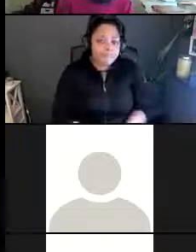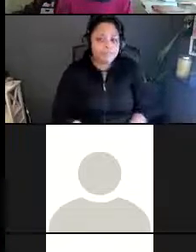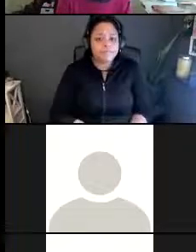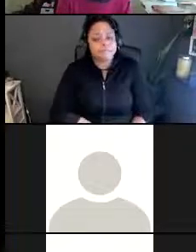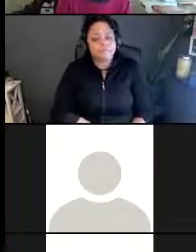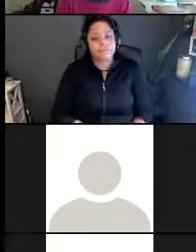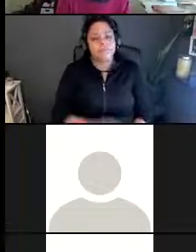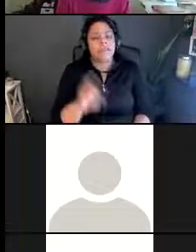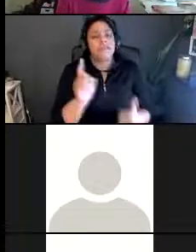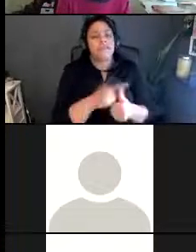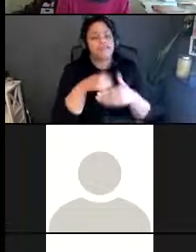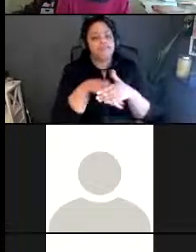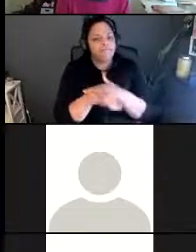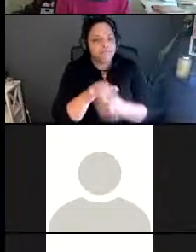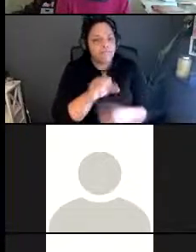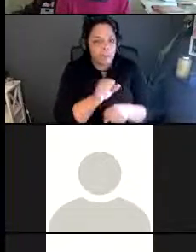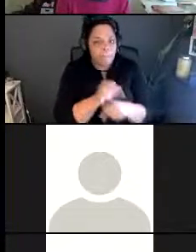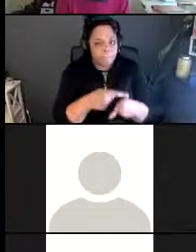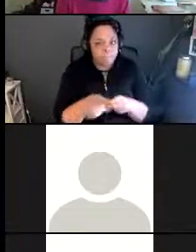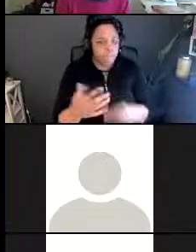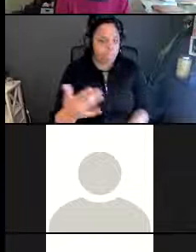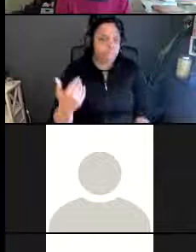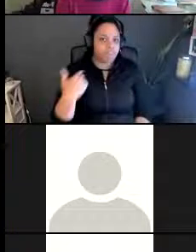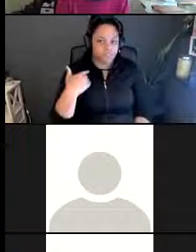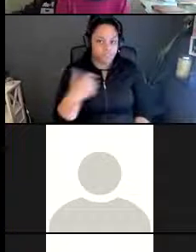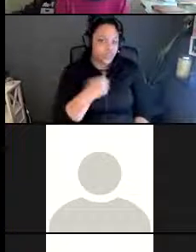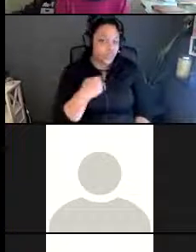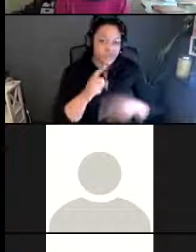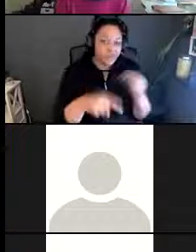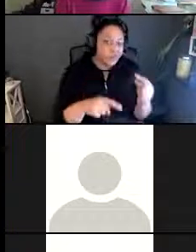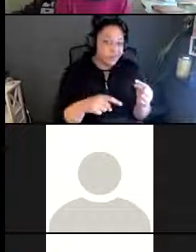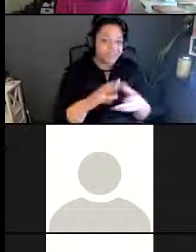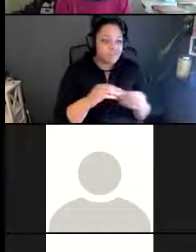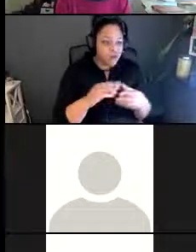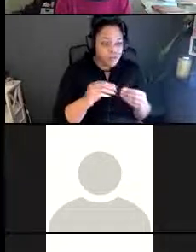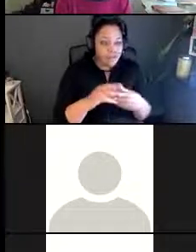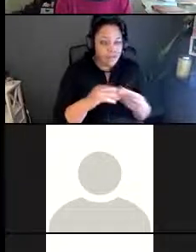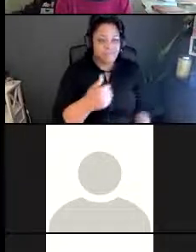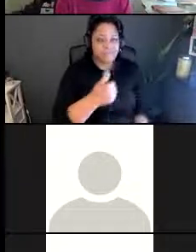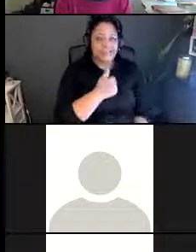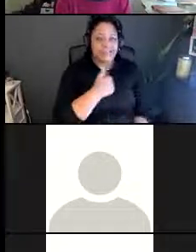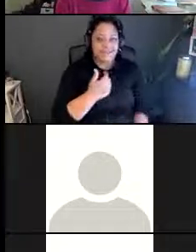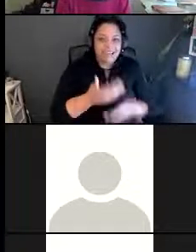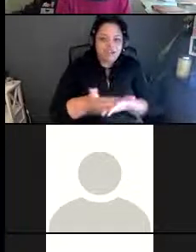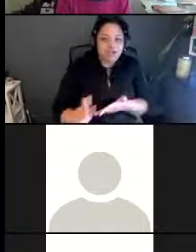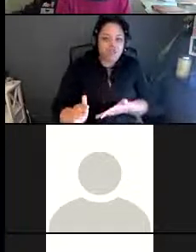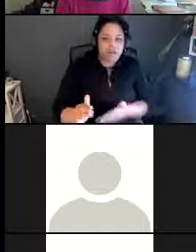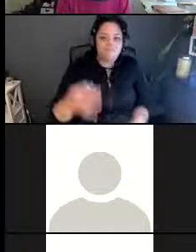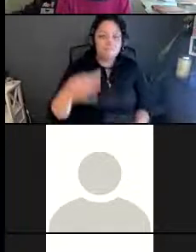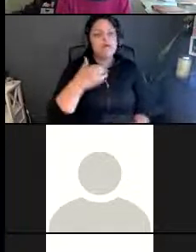this field, we couldn't talk about self-exclusion,